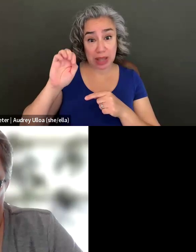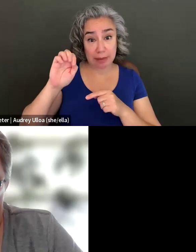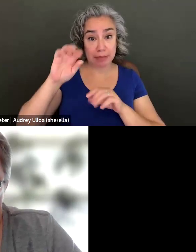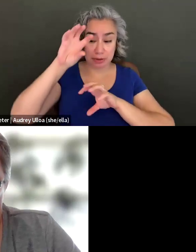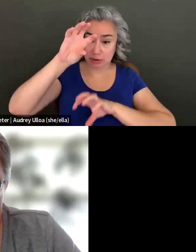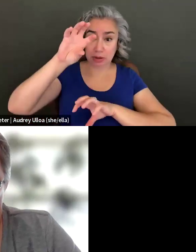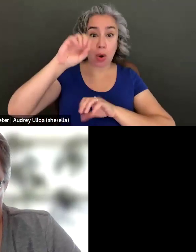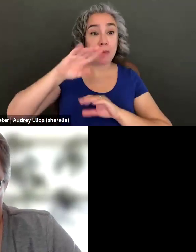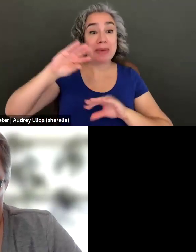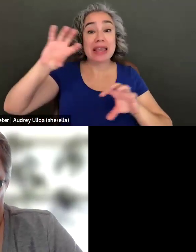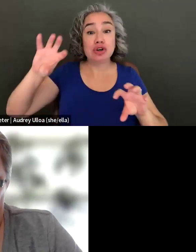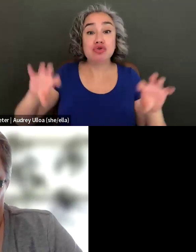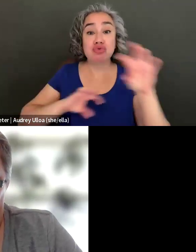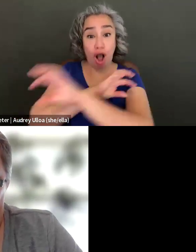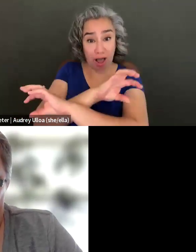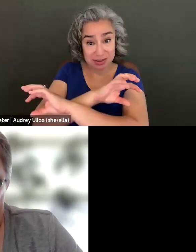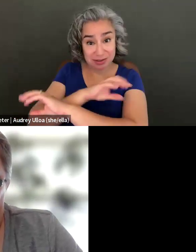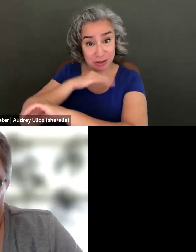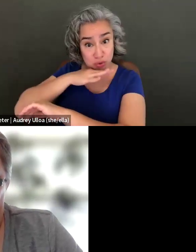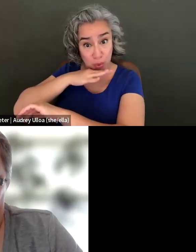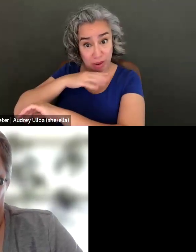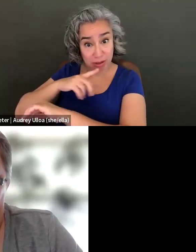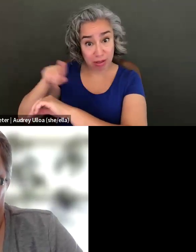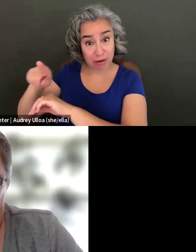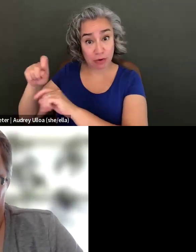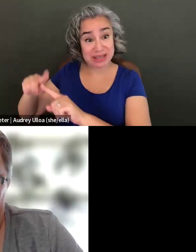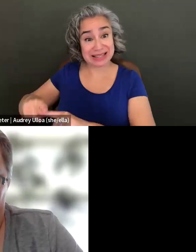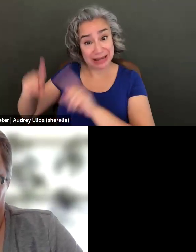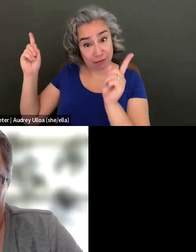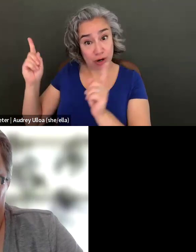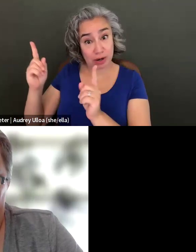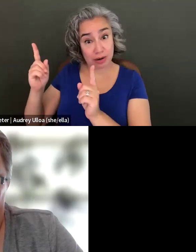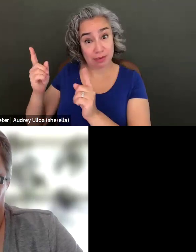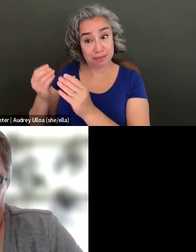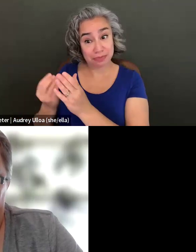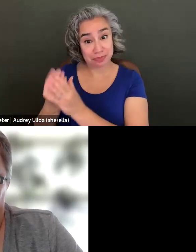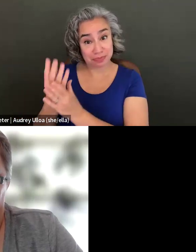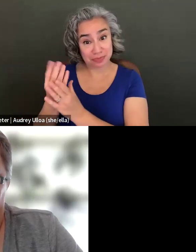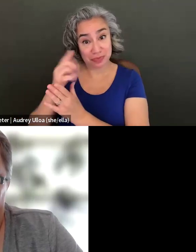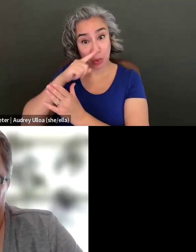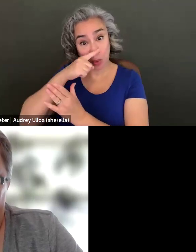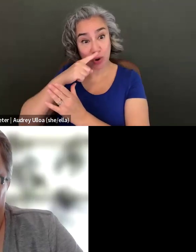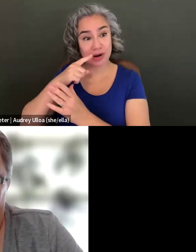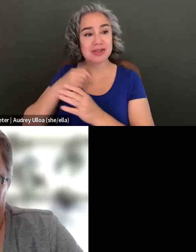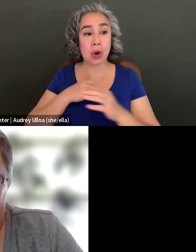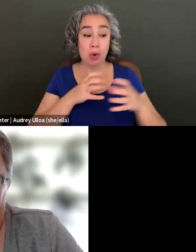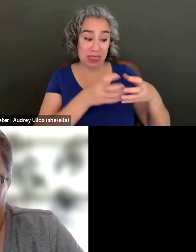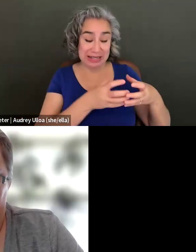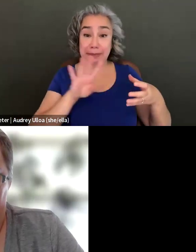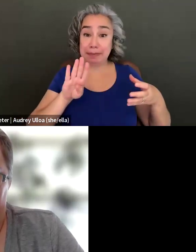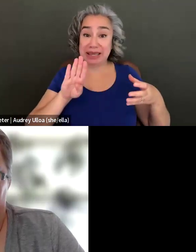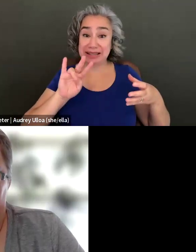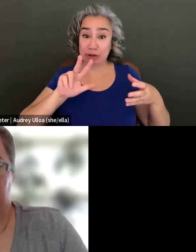by another genotype would change the phenotypic effect. So I also grew W605S in this conditioned soil under control and